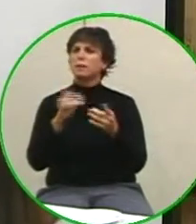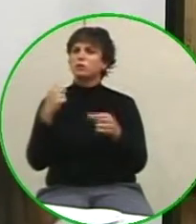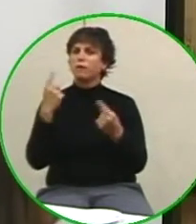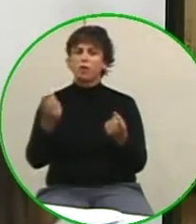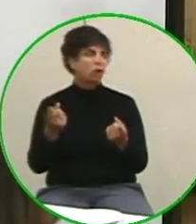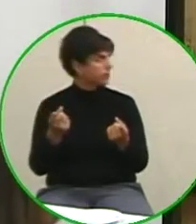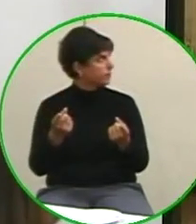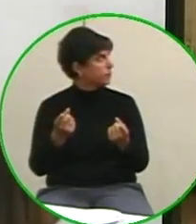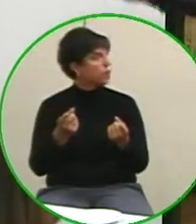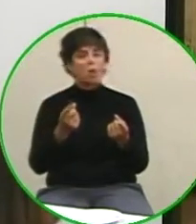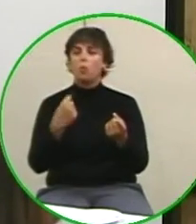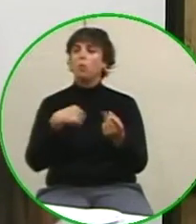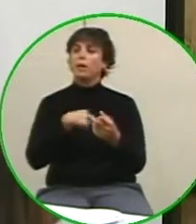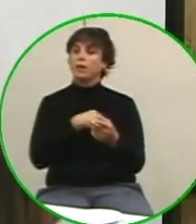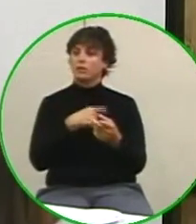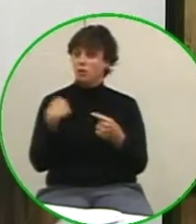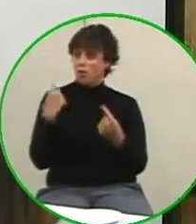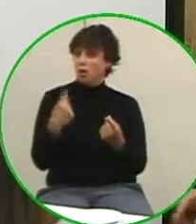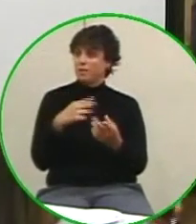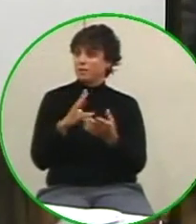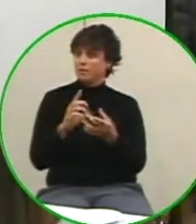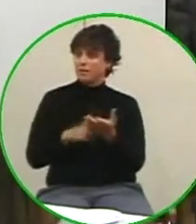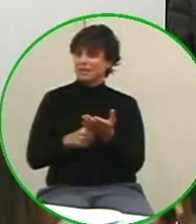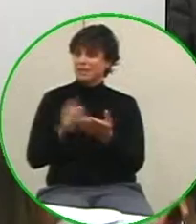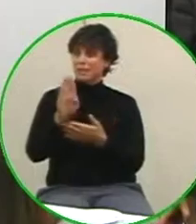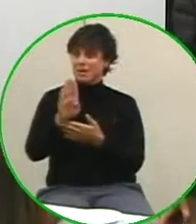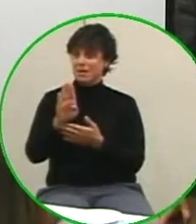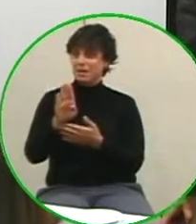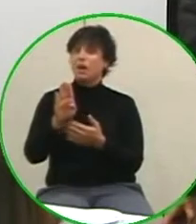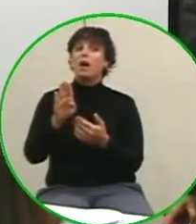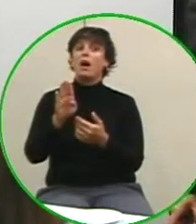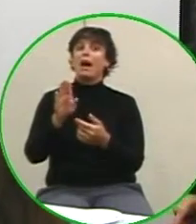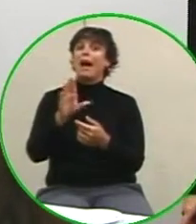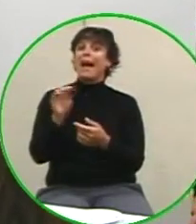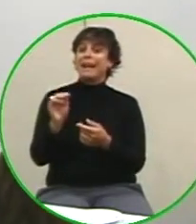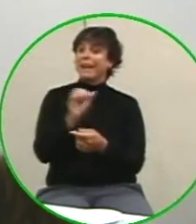We're talking about B, the target behavior, and are we talking about A or C?